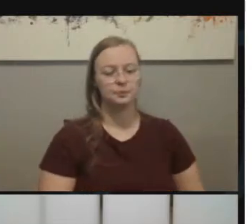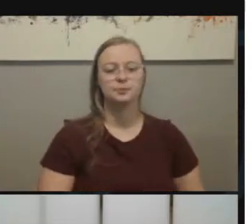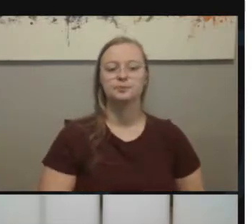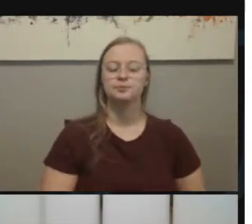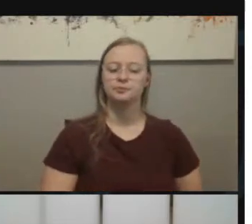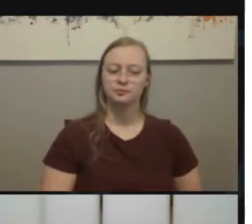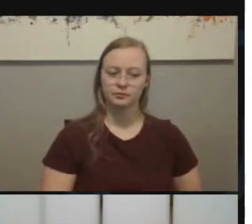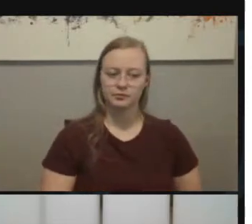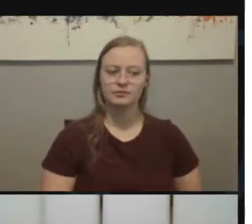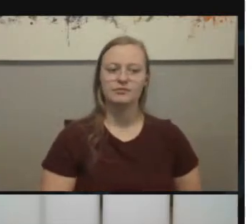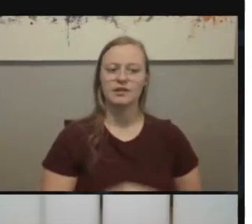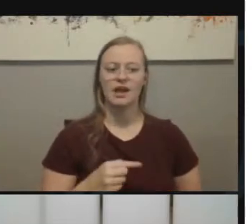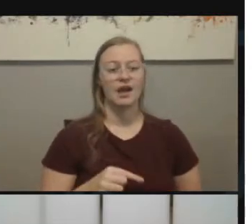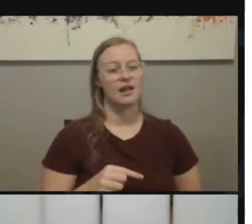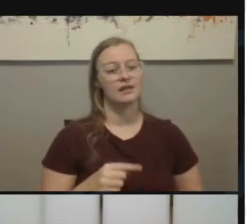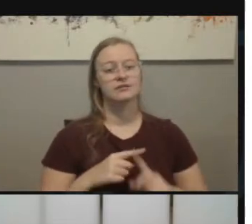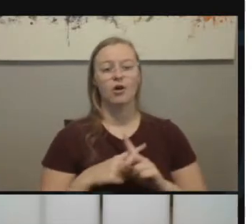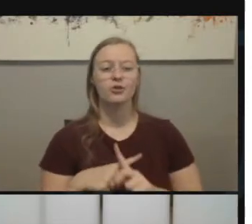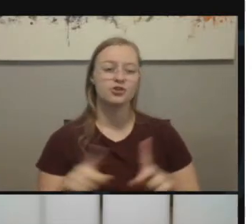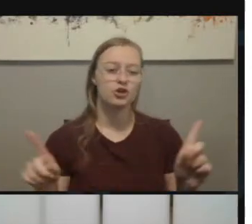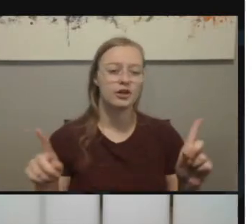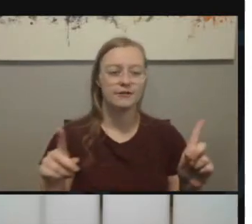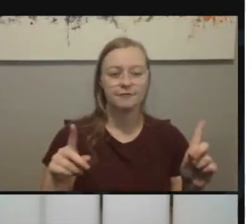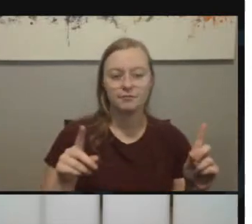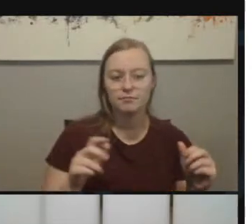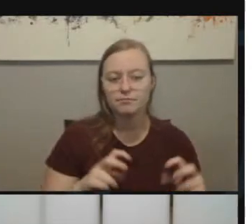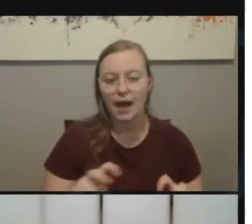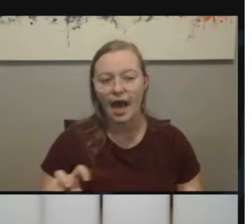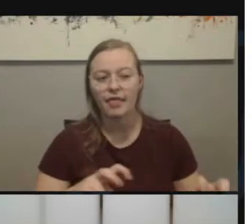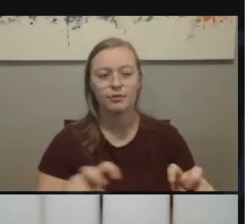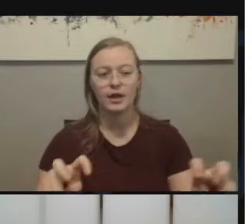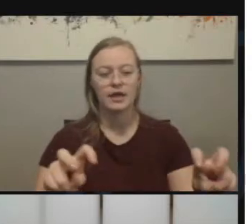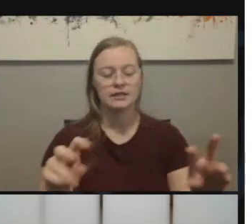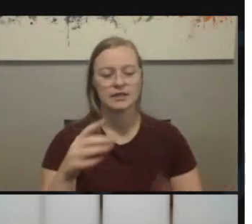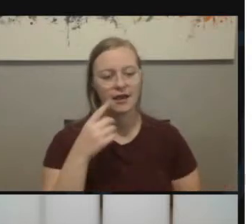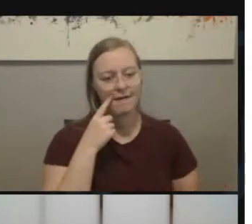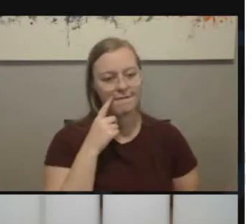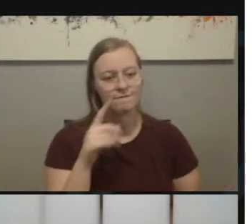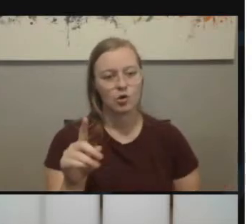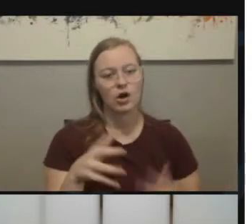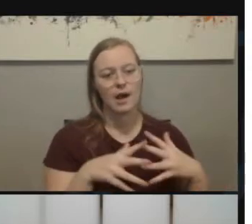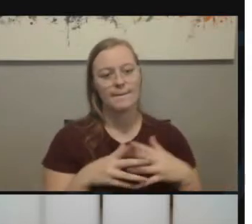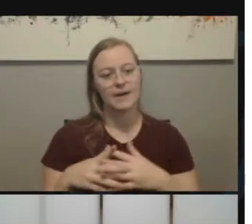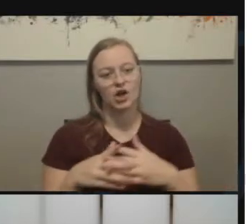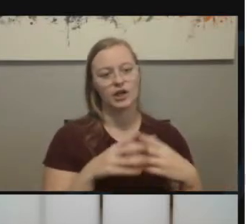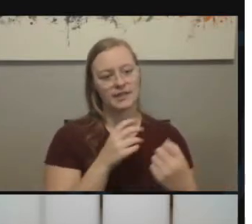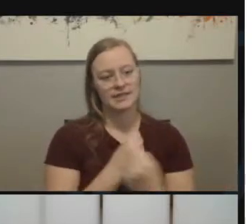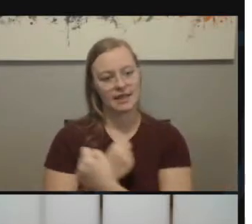the alternative pathways, perhaps, of American slavery